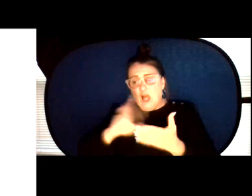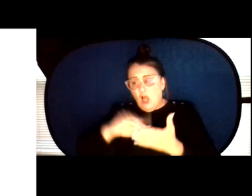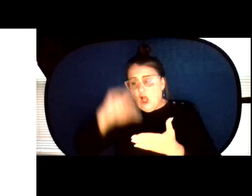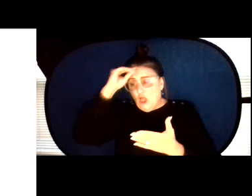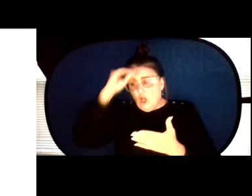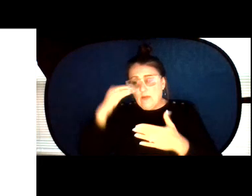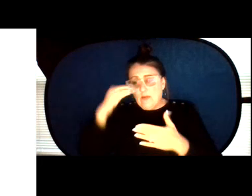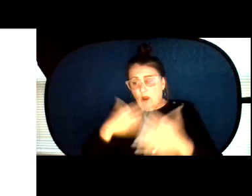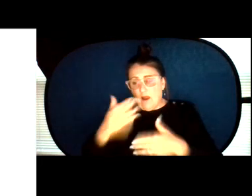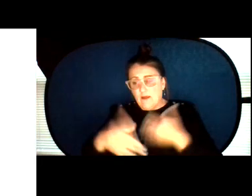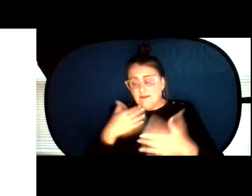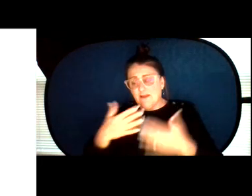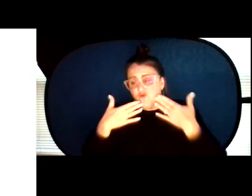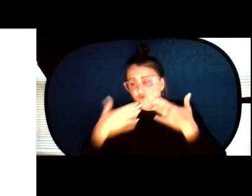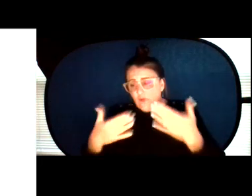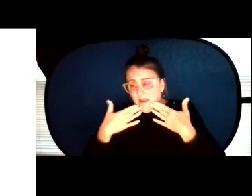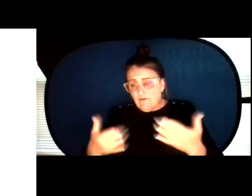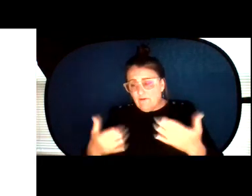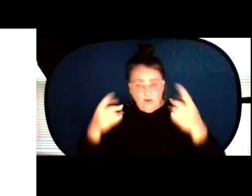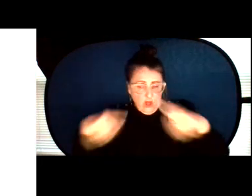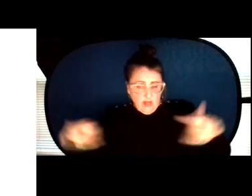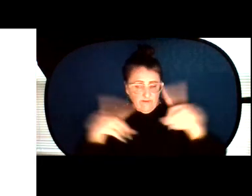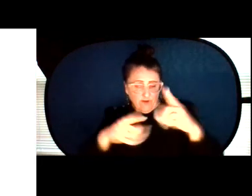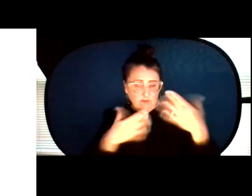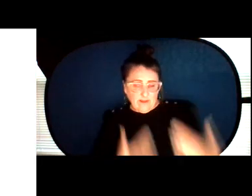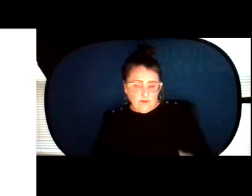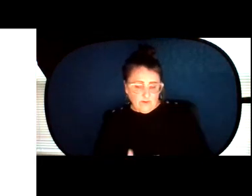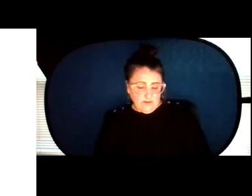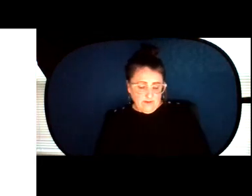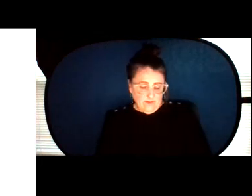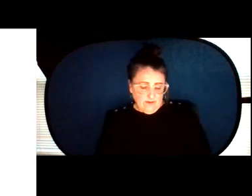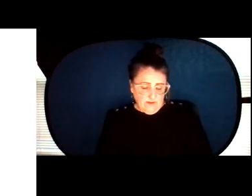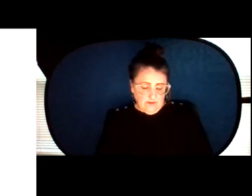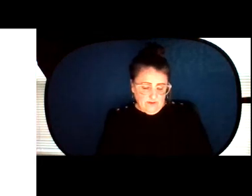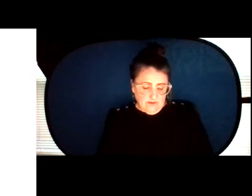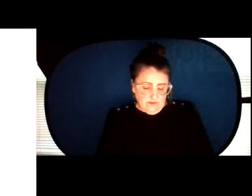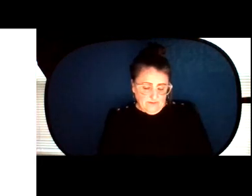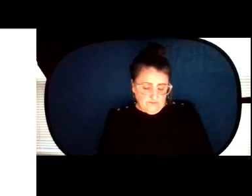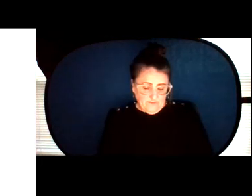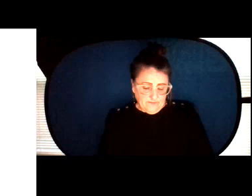process, and I'm grateful to all of you for that. Thank you. Thank you.